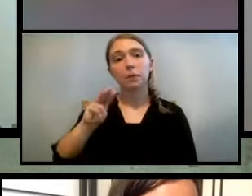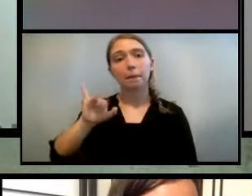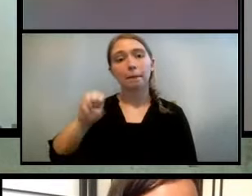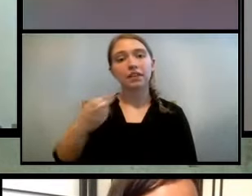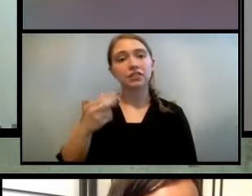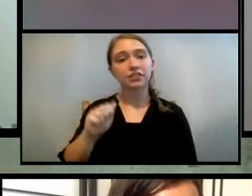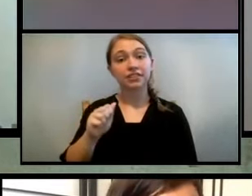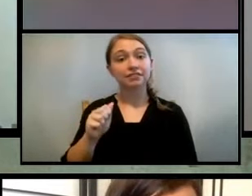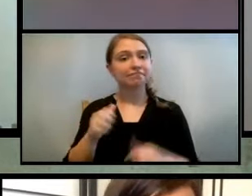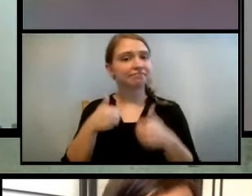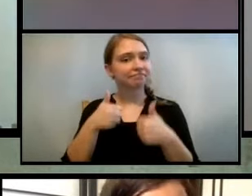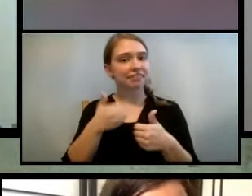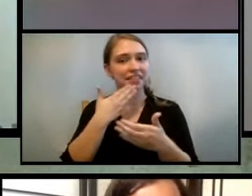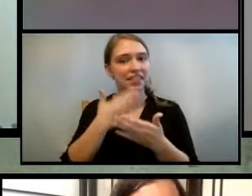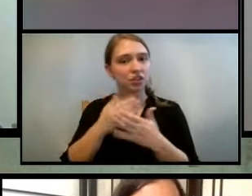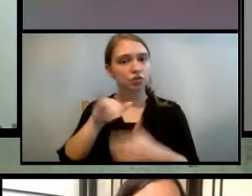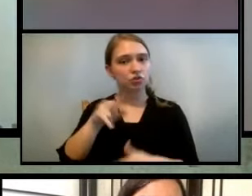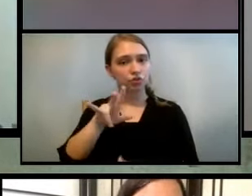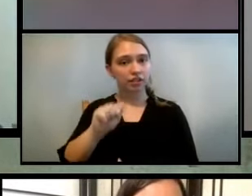Wendy?